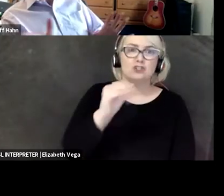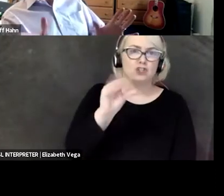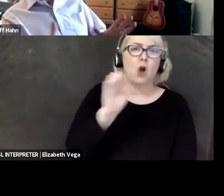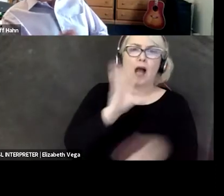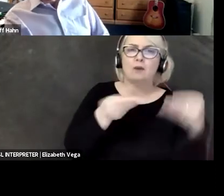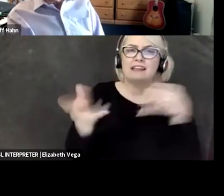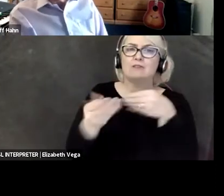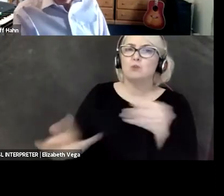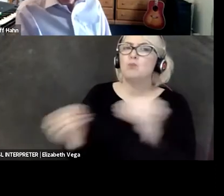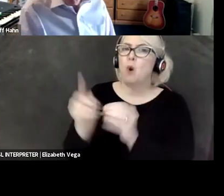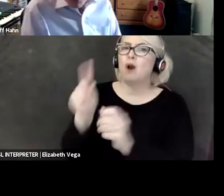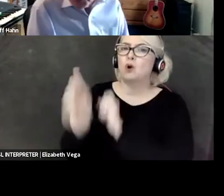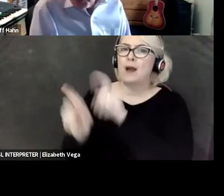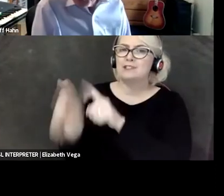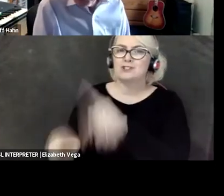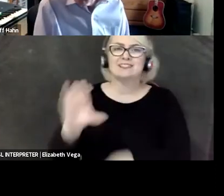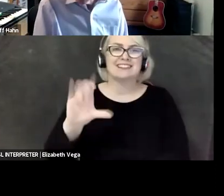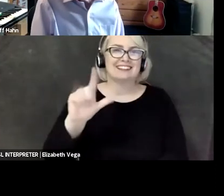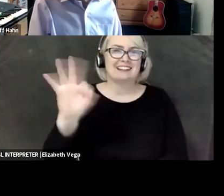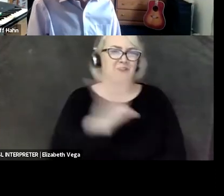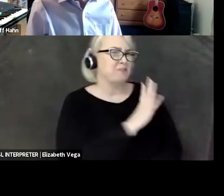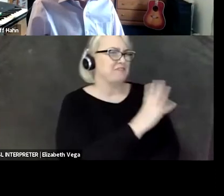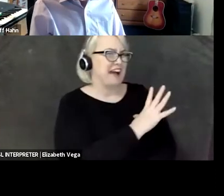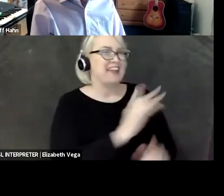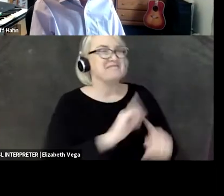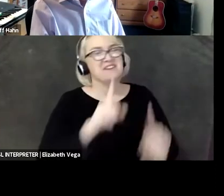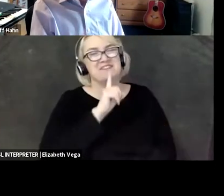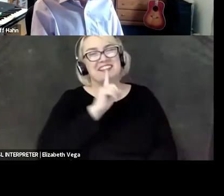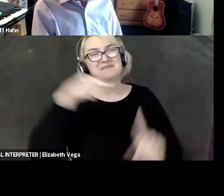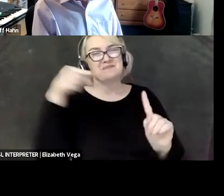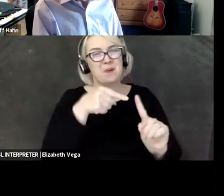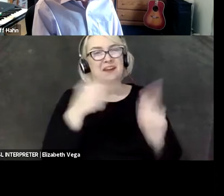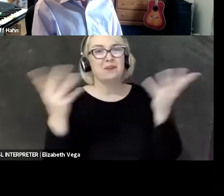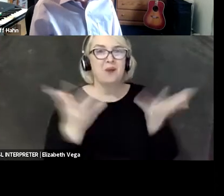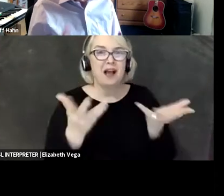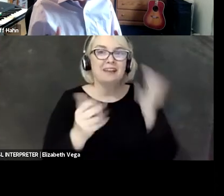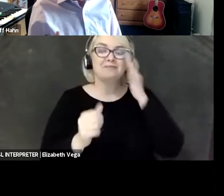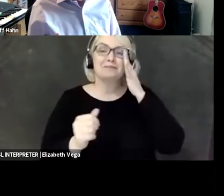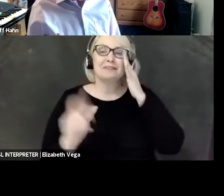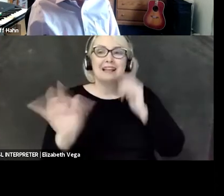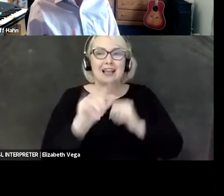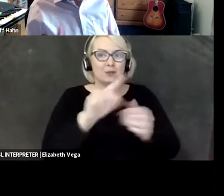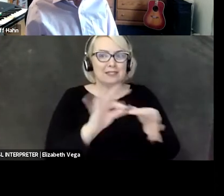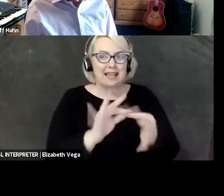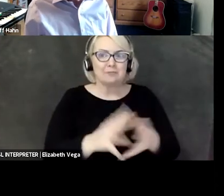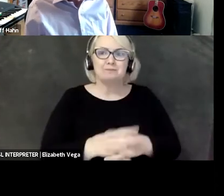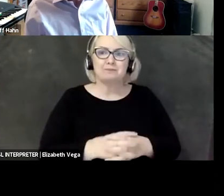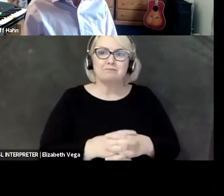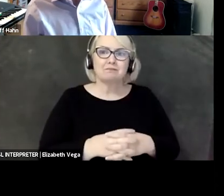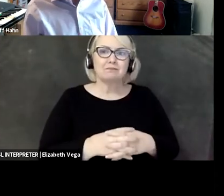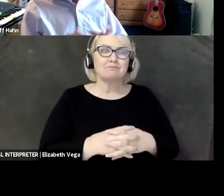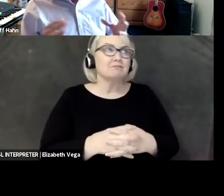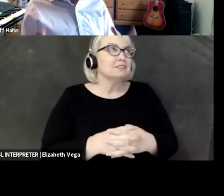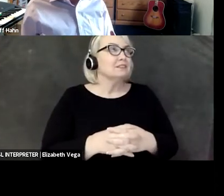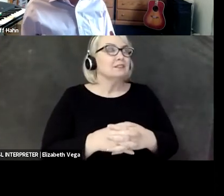I'll get you some more questions here. But that's first fine. I wanna... That's fine. But the main point is, like you said, getting the script done and